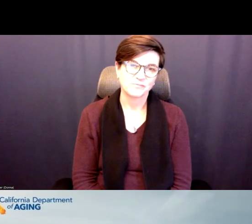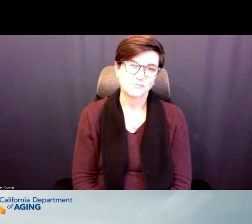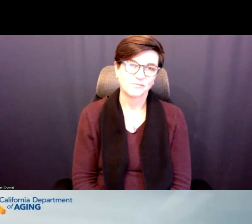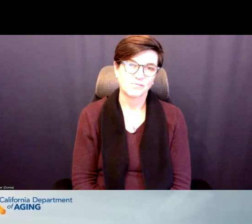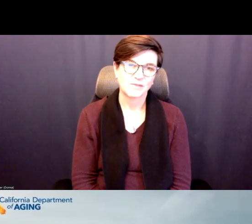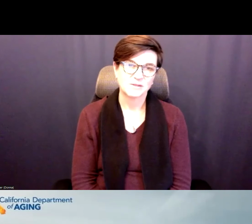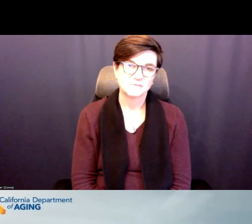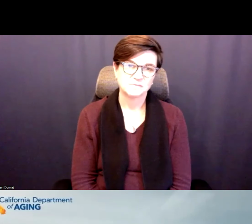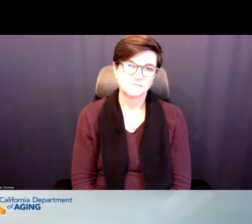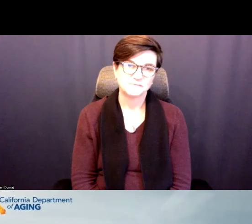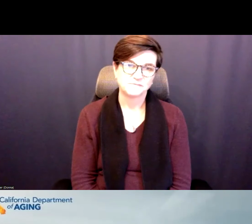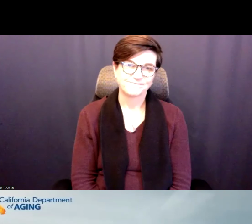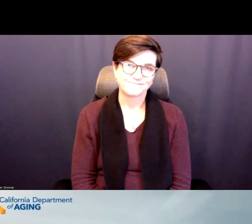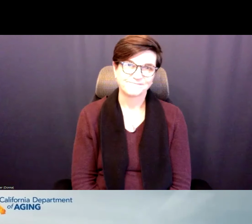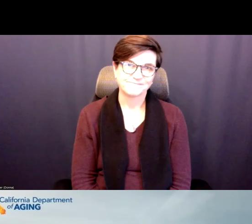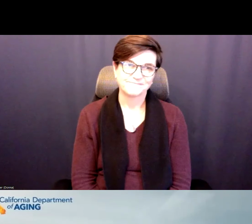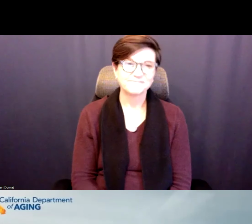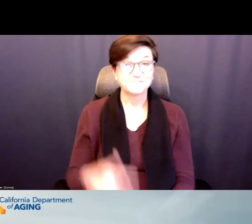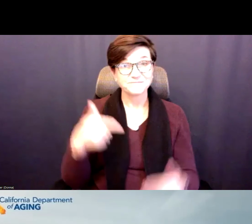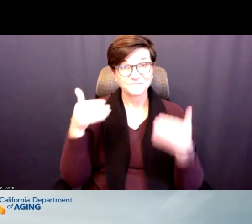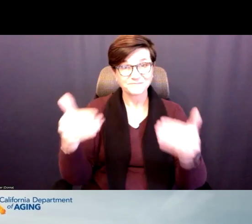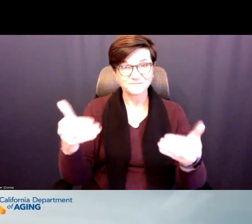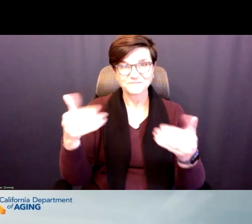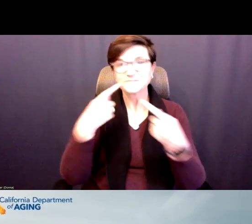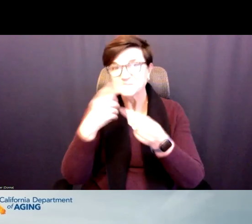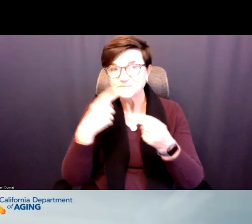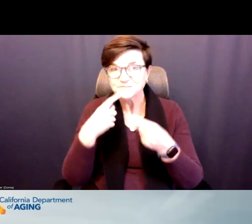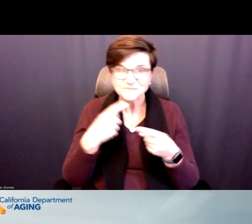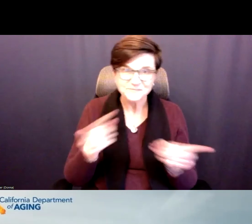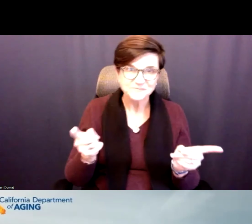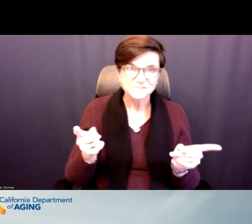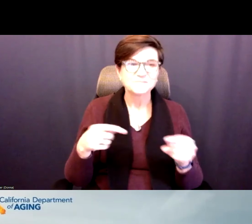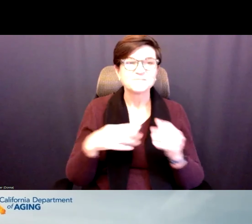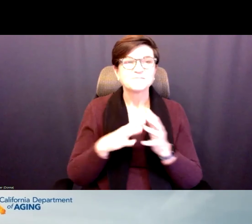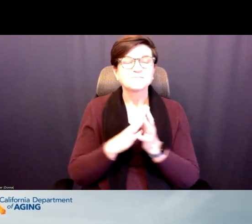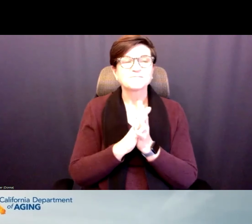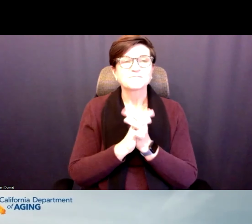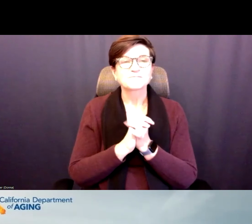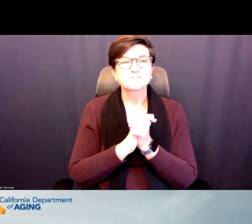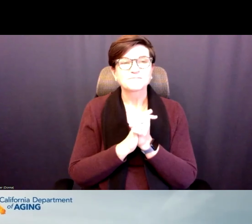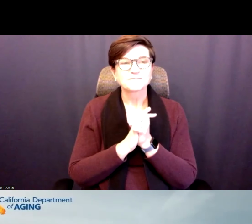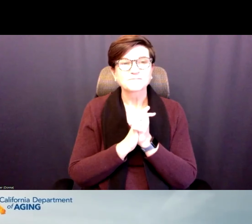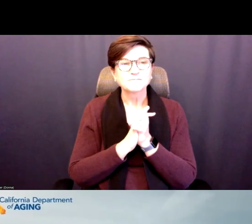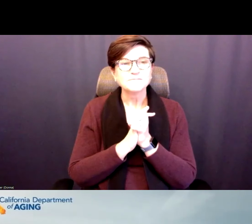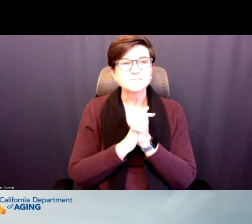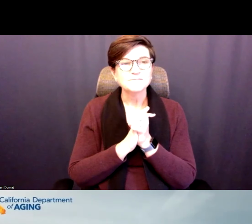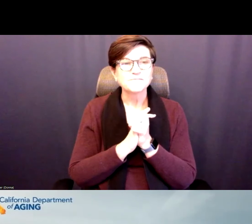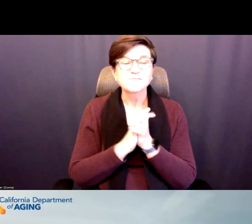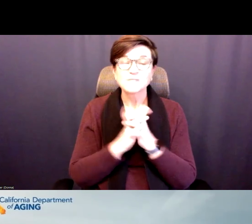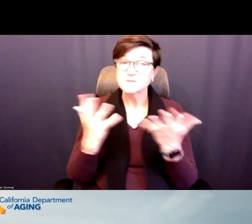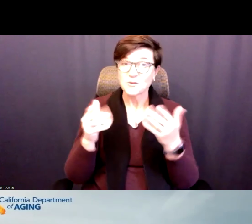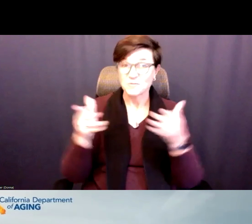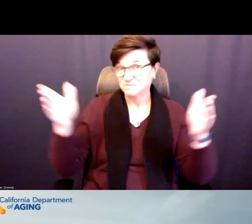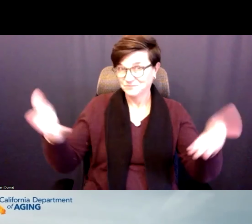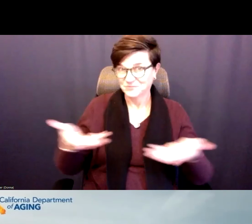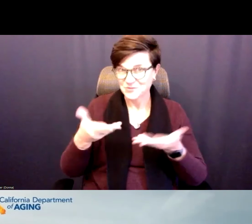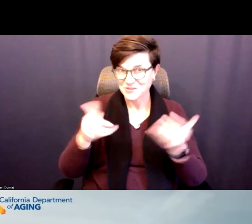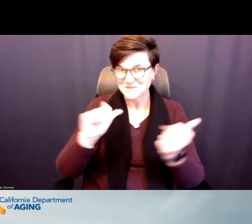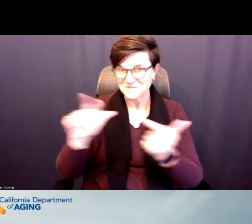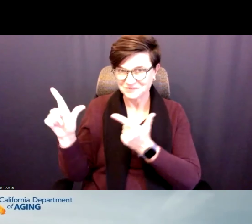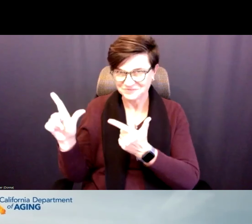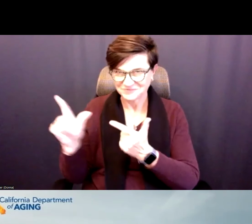So we'll go ahead and get started with a few logistics, some housekeeping here. We'll welcome everyone. I want